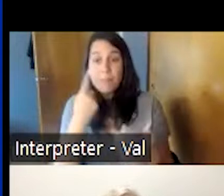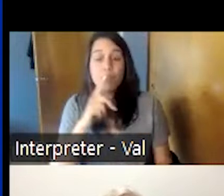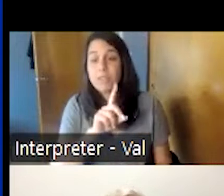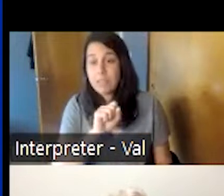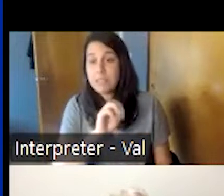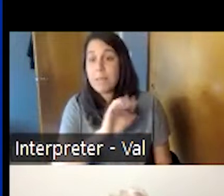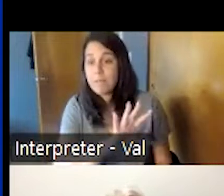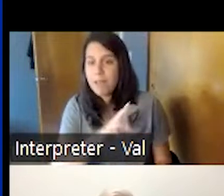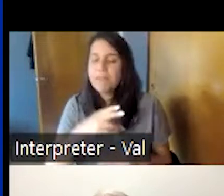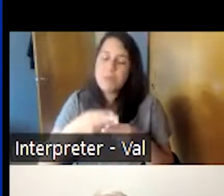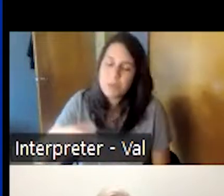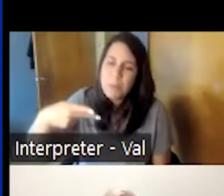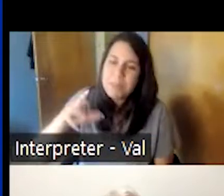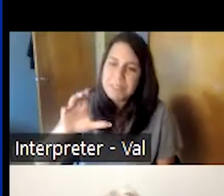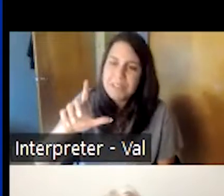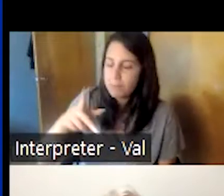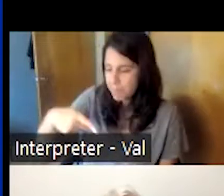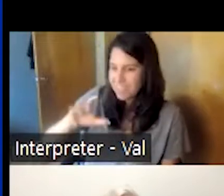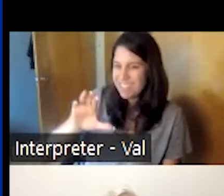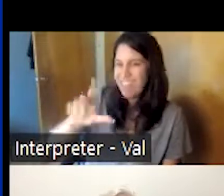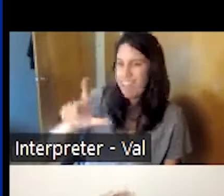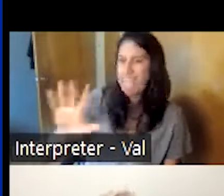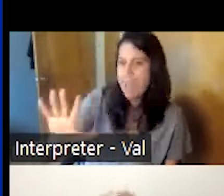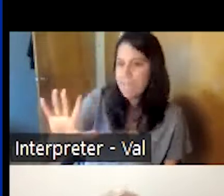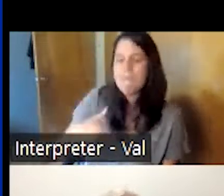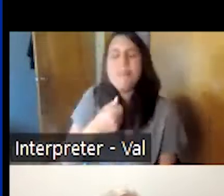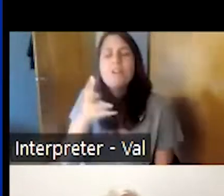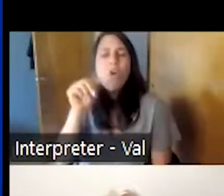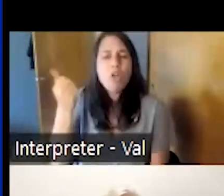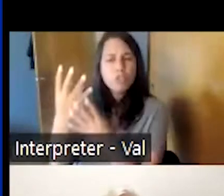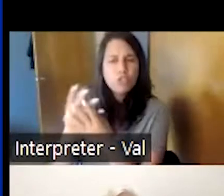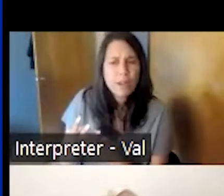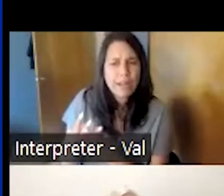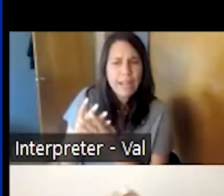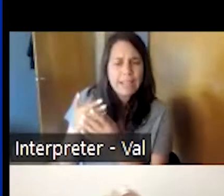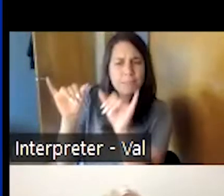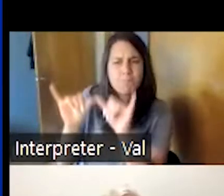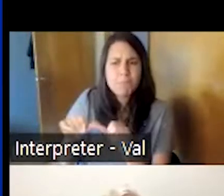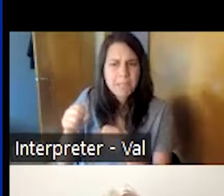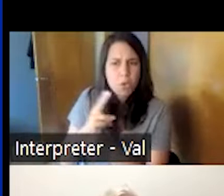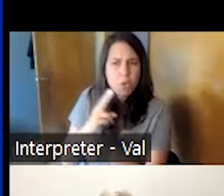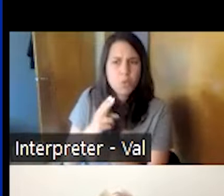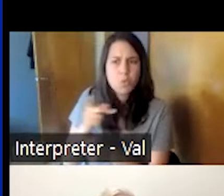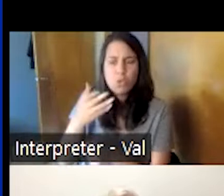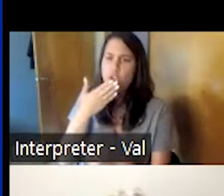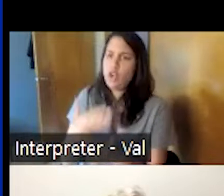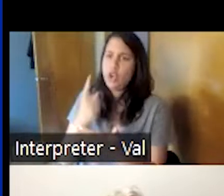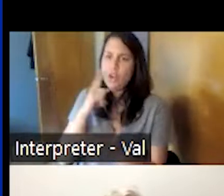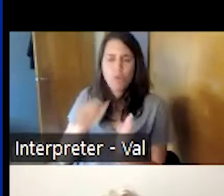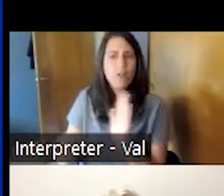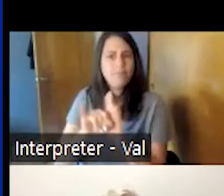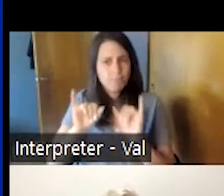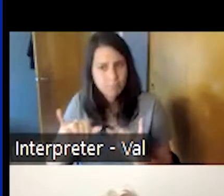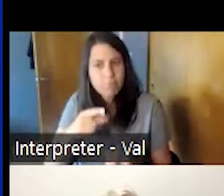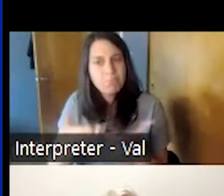called the PCL-5. And there are a number of other screening instruments that are very good at picking up people who are likely to have a